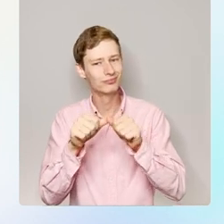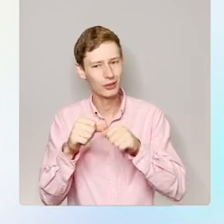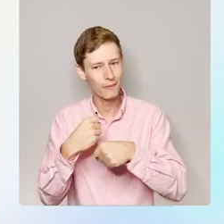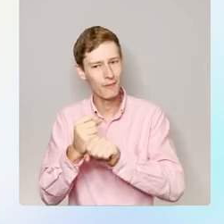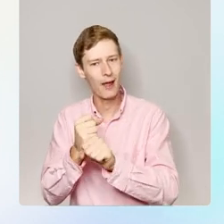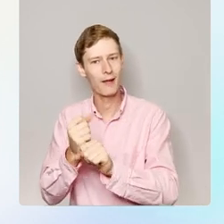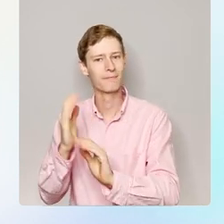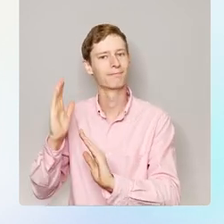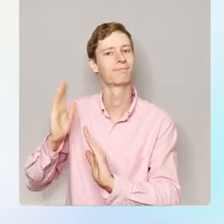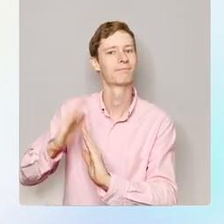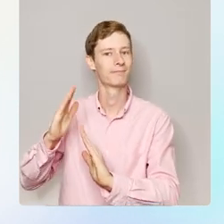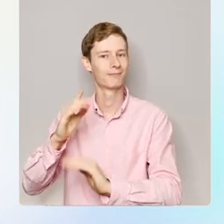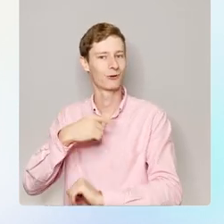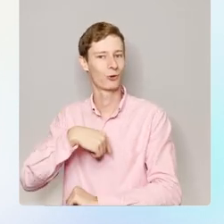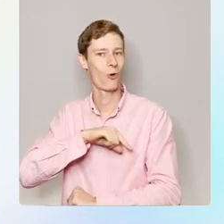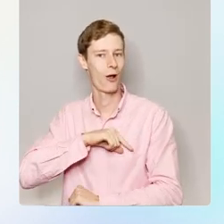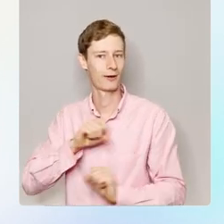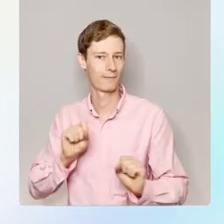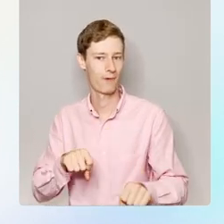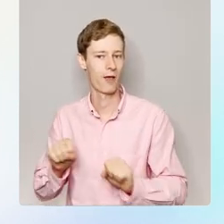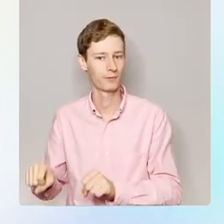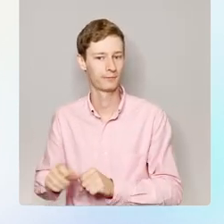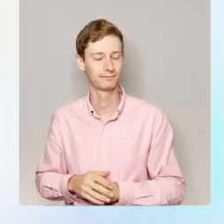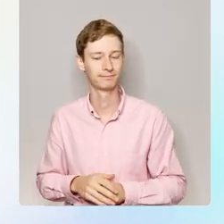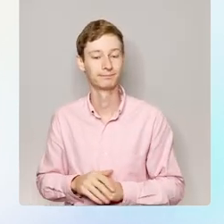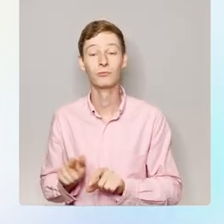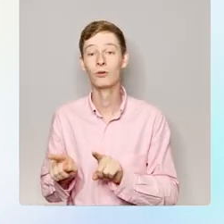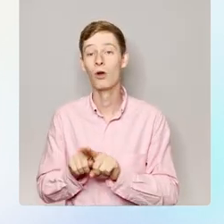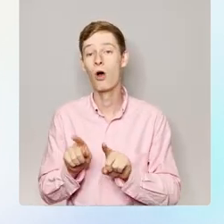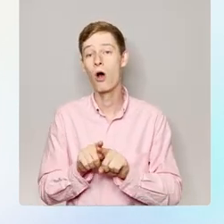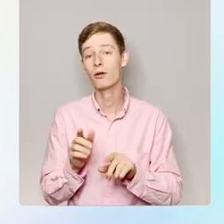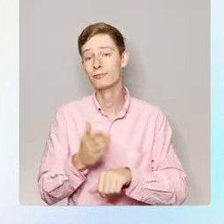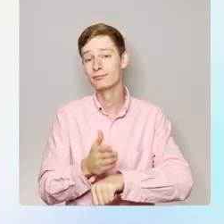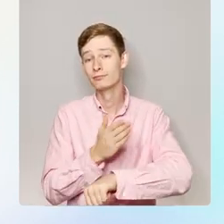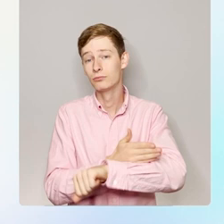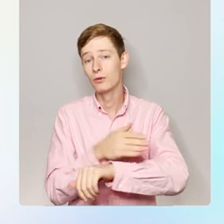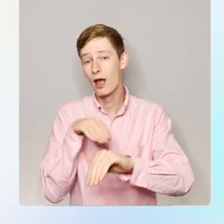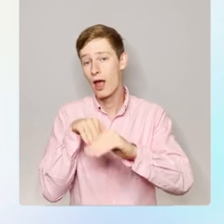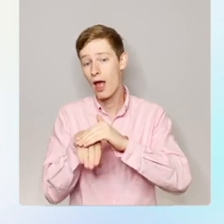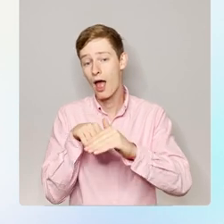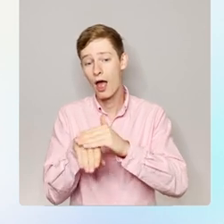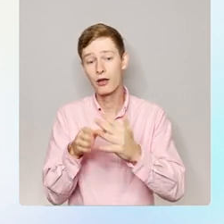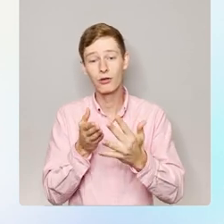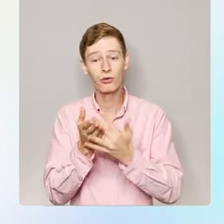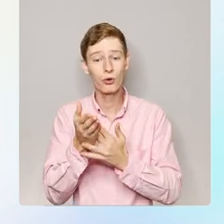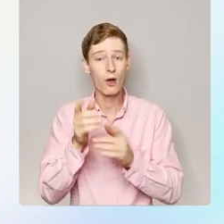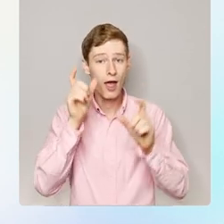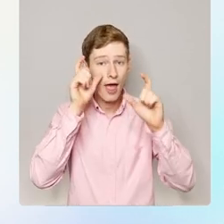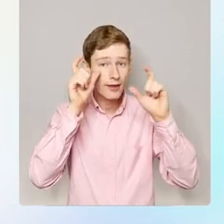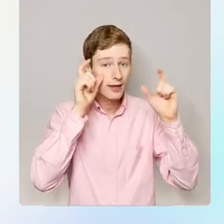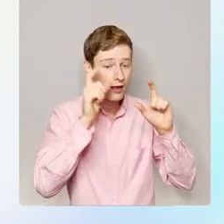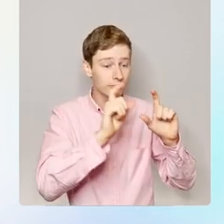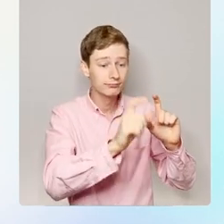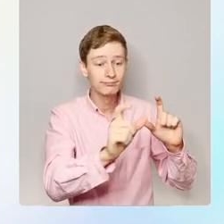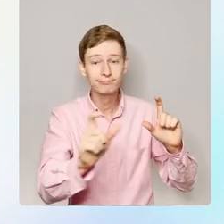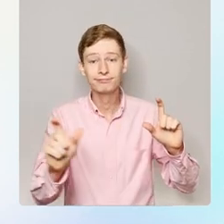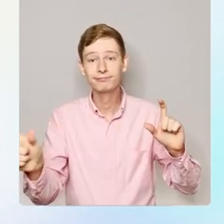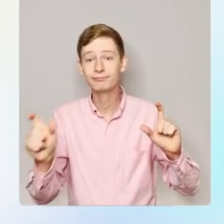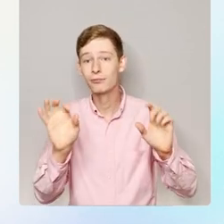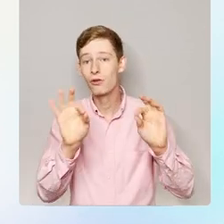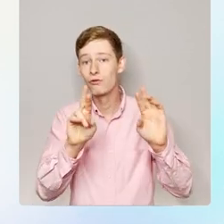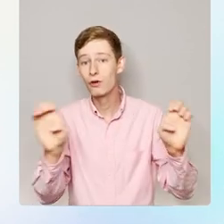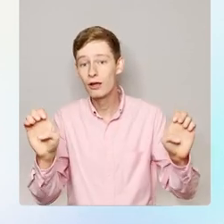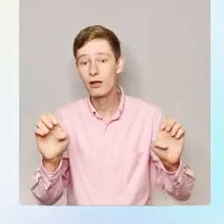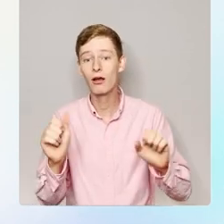possible. We are also increasing access to learning through immersive tech and headset donations with